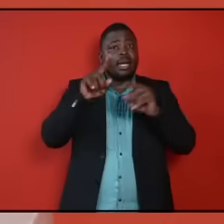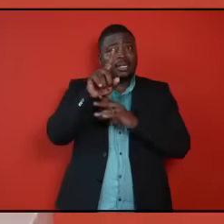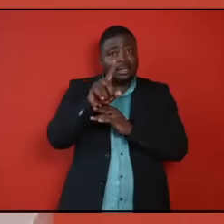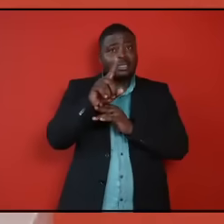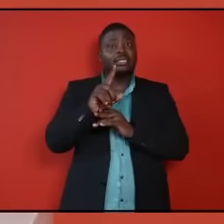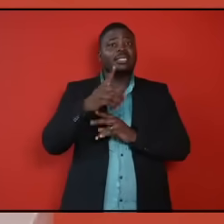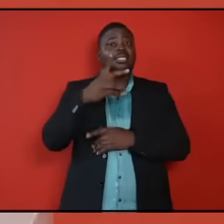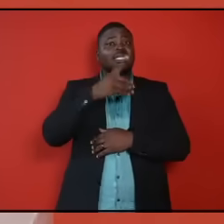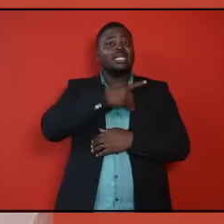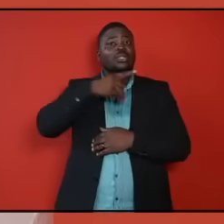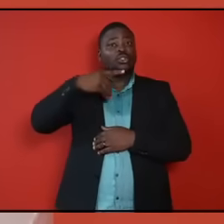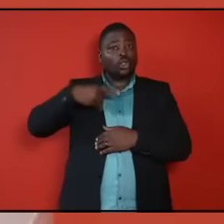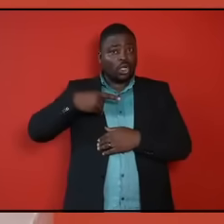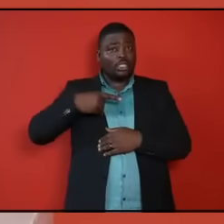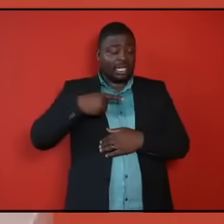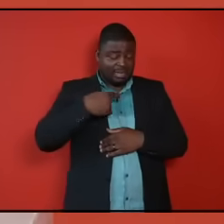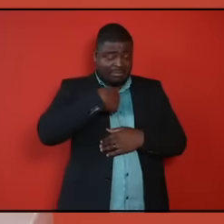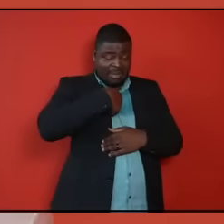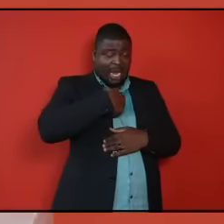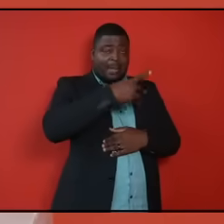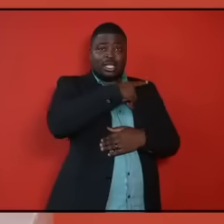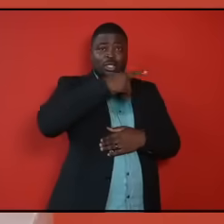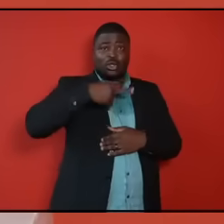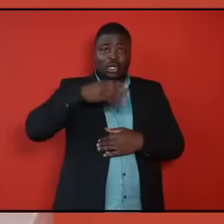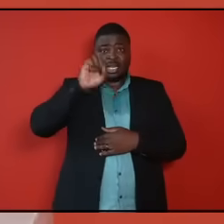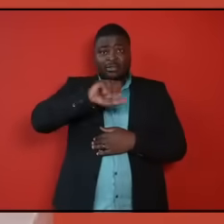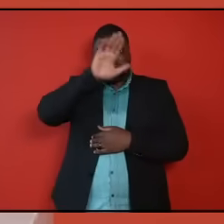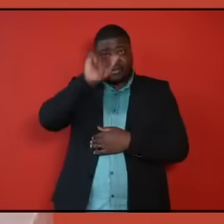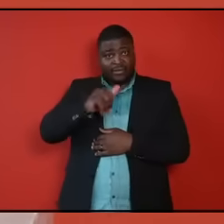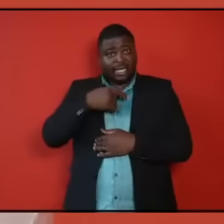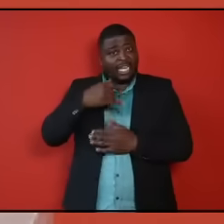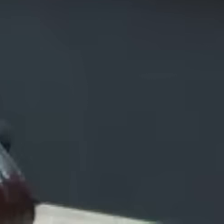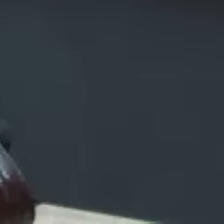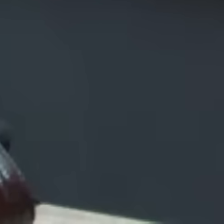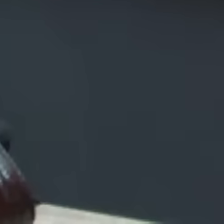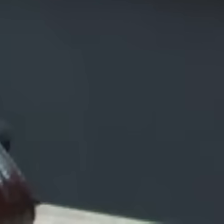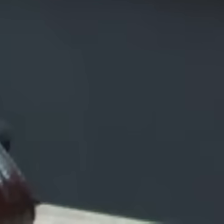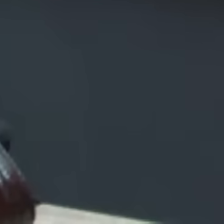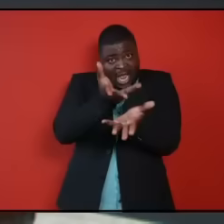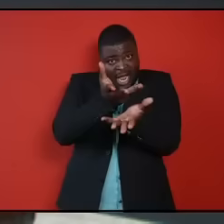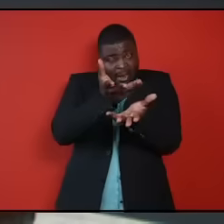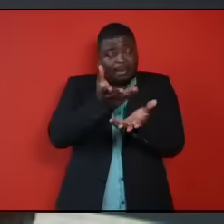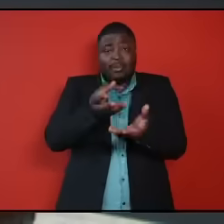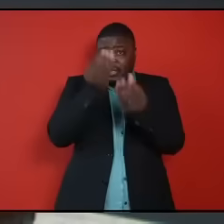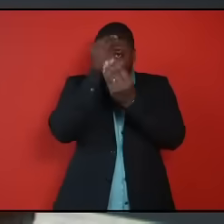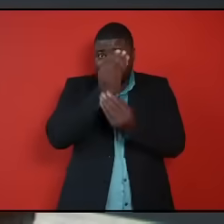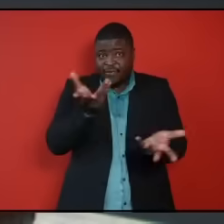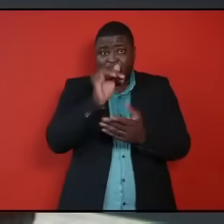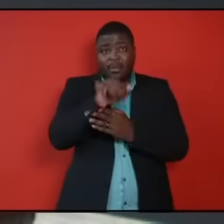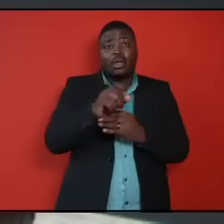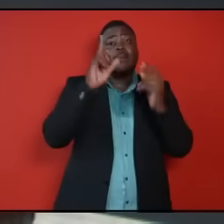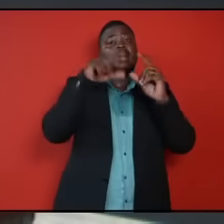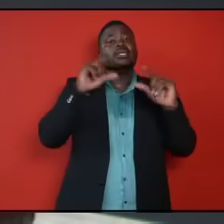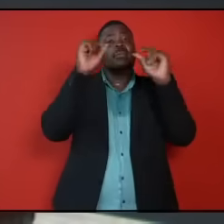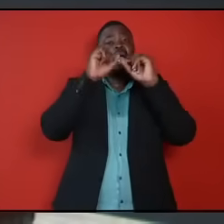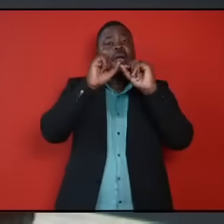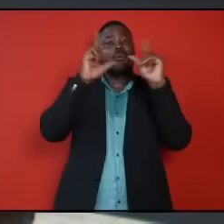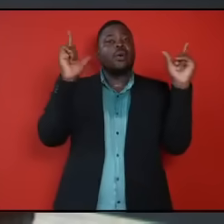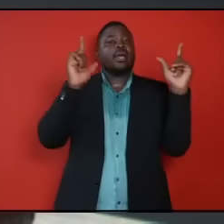Africa, I'm here to heal you. So I must give you these things and make you aware what's